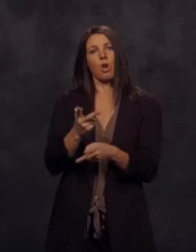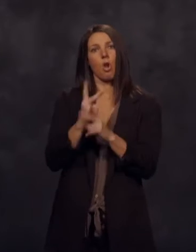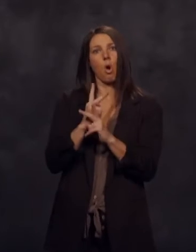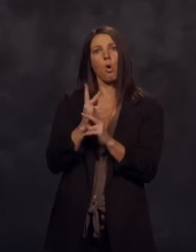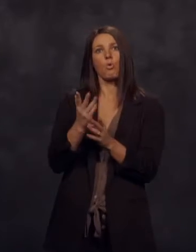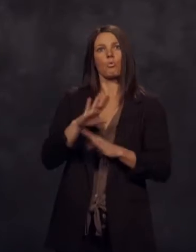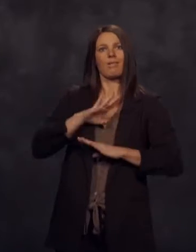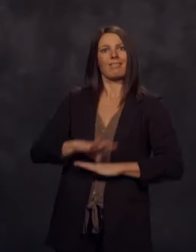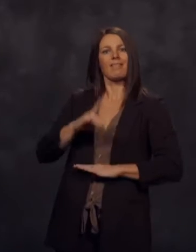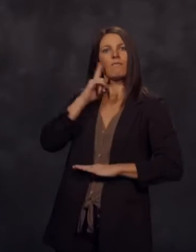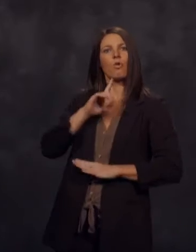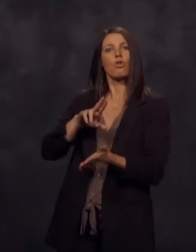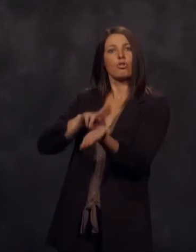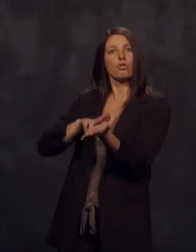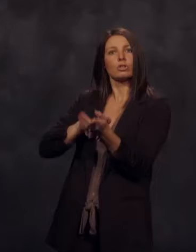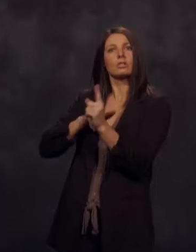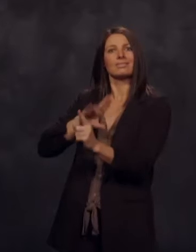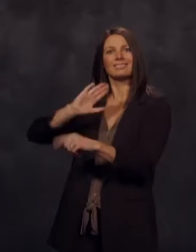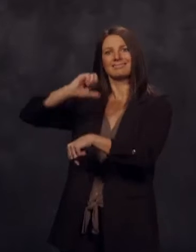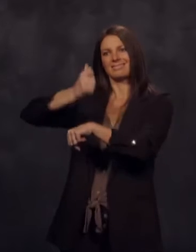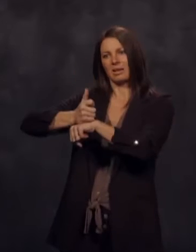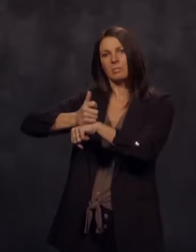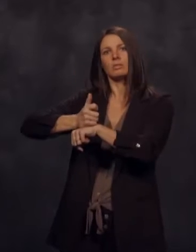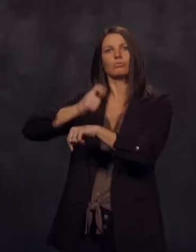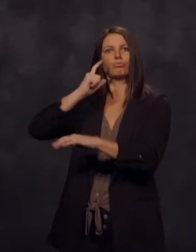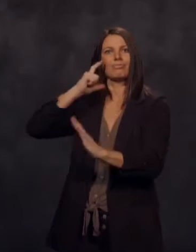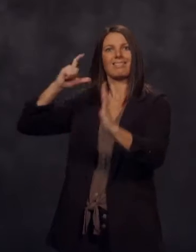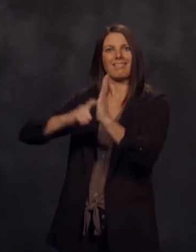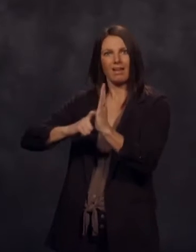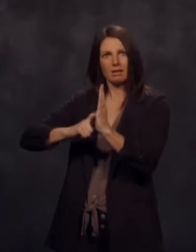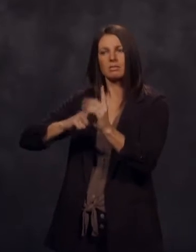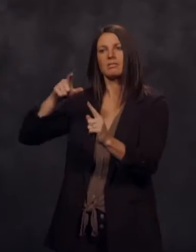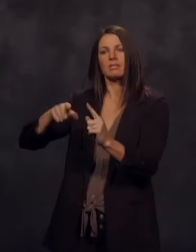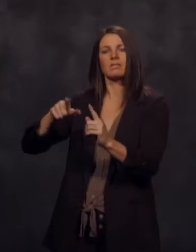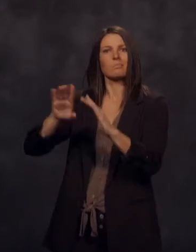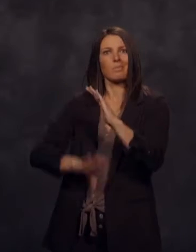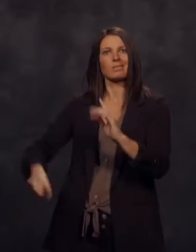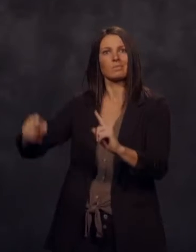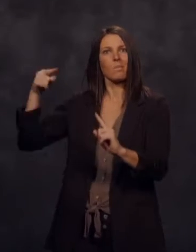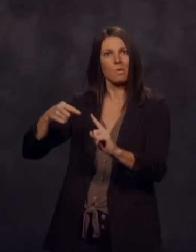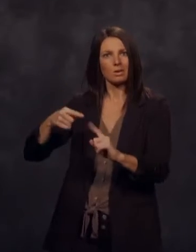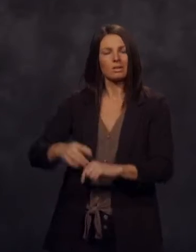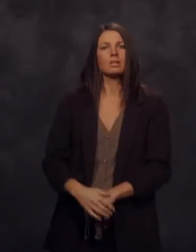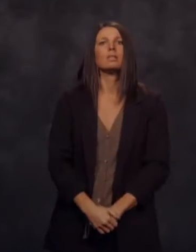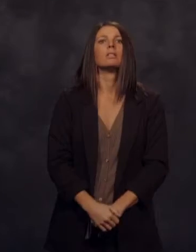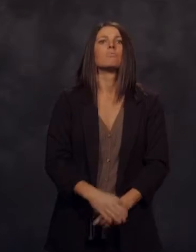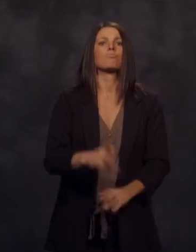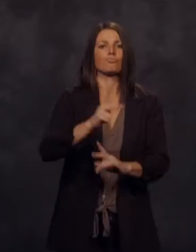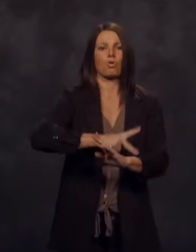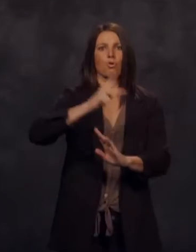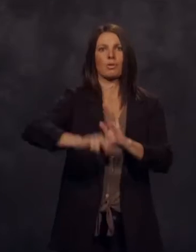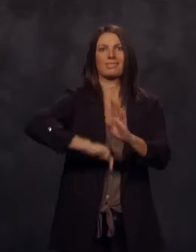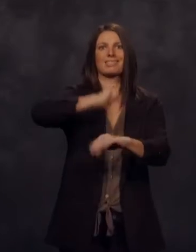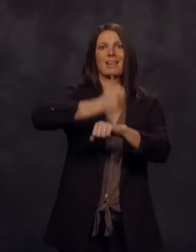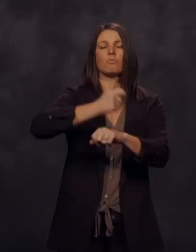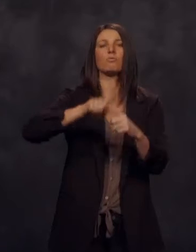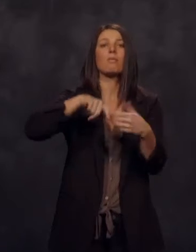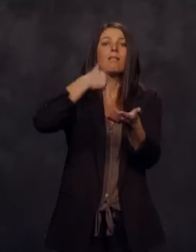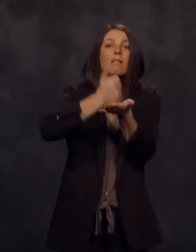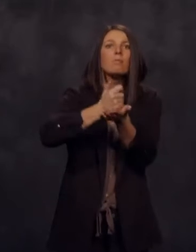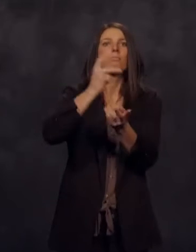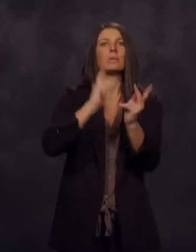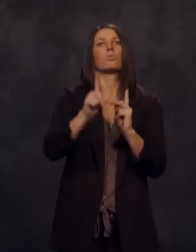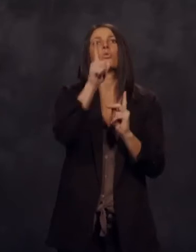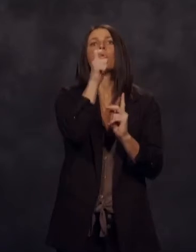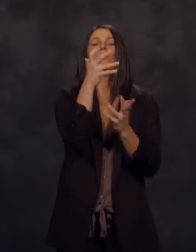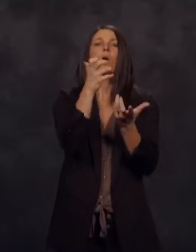for Nurses Program were established in recognition of this basic fact. These programs were set up to help people who choose